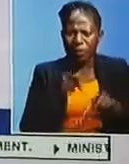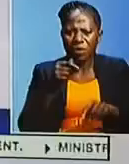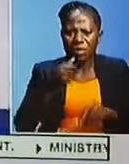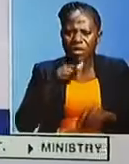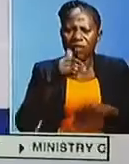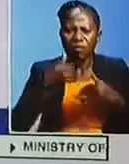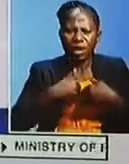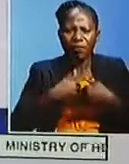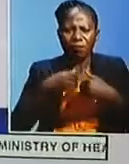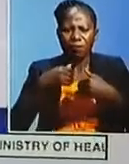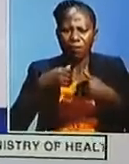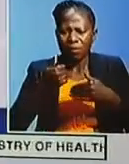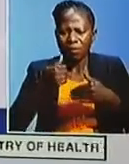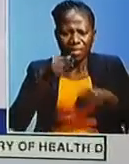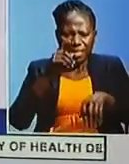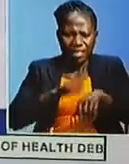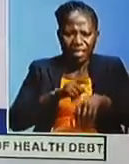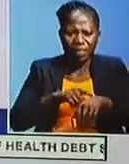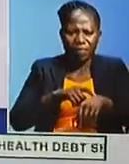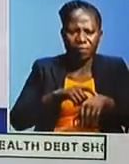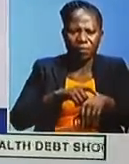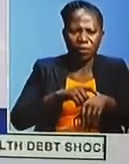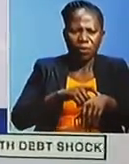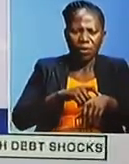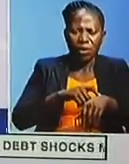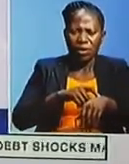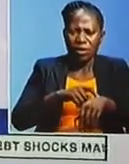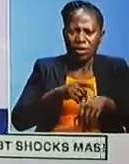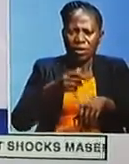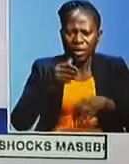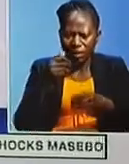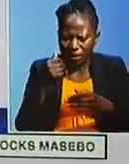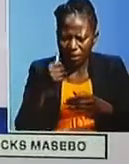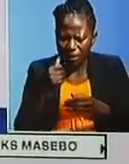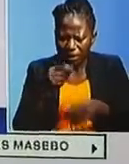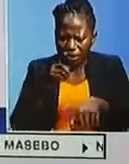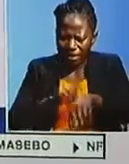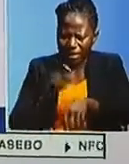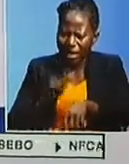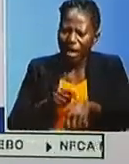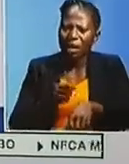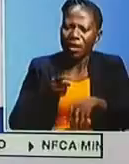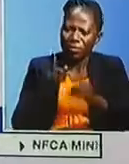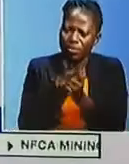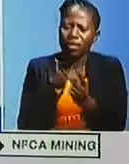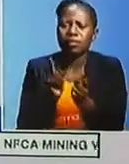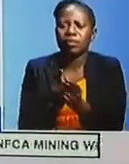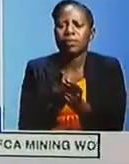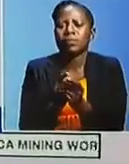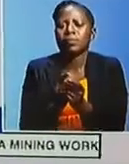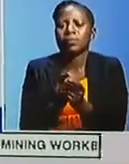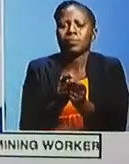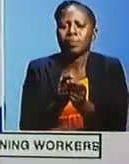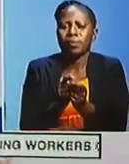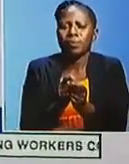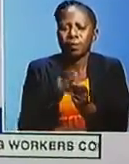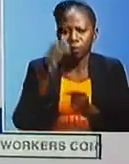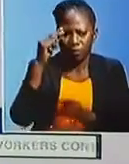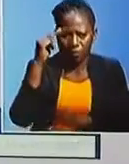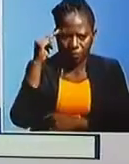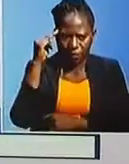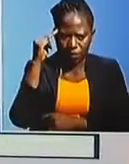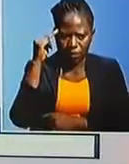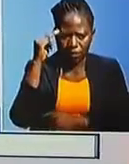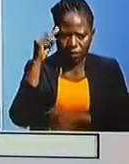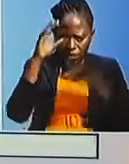meet the president. I'm sure in his diary, he sets priorities. If a minister comes and there is an emergency, I don't think a minister